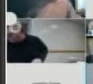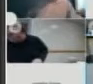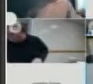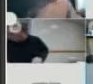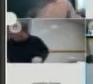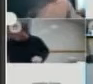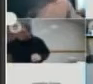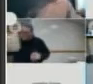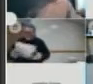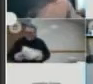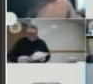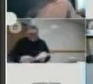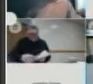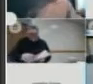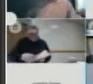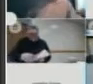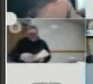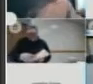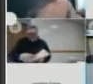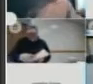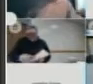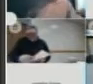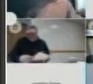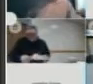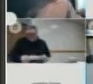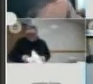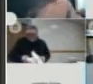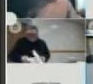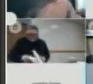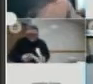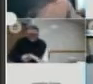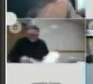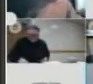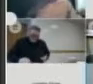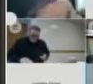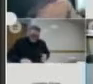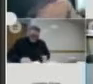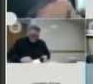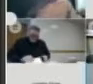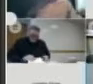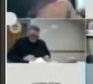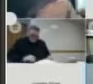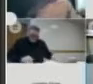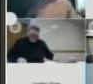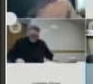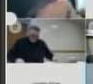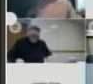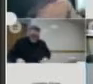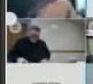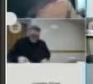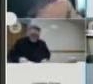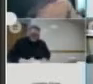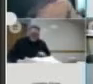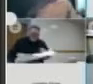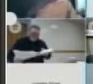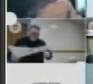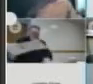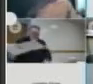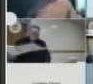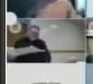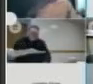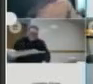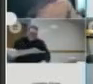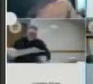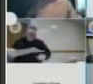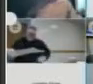district, yes. Okay. Okay, so let's start off with the applicant, and I am going